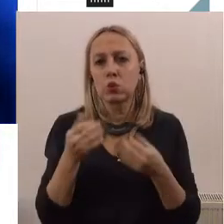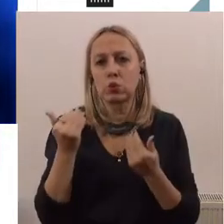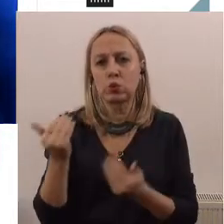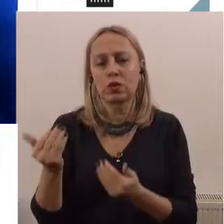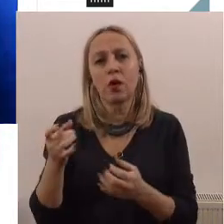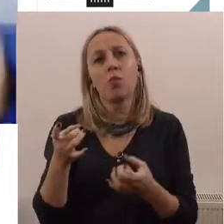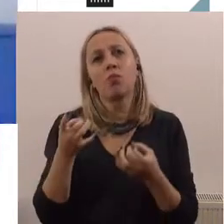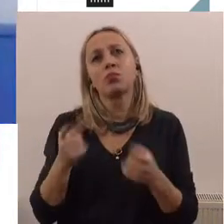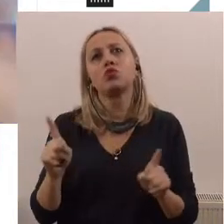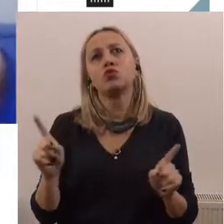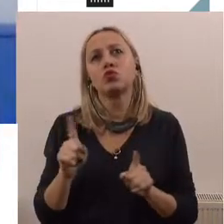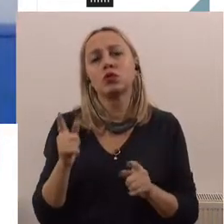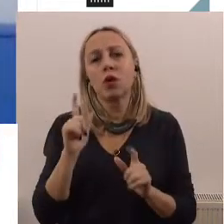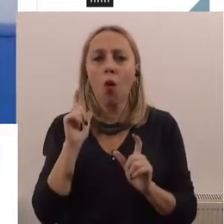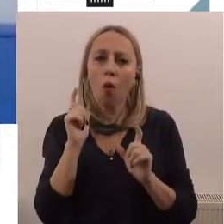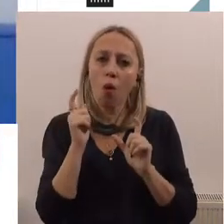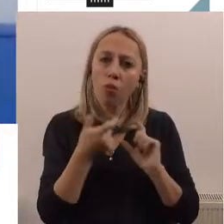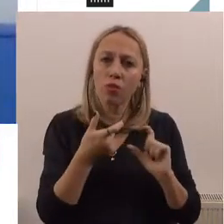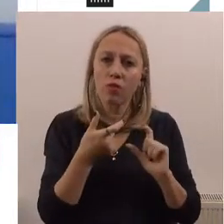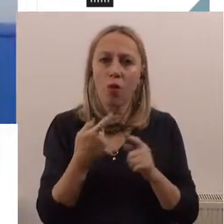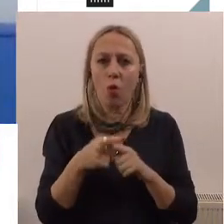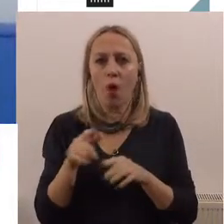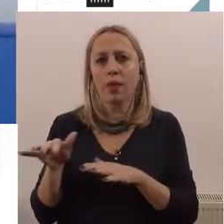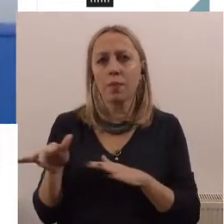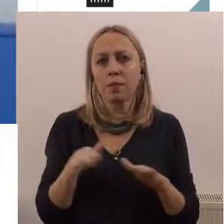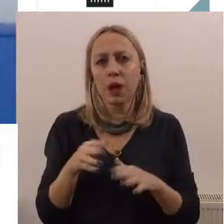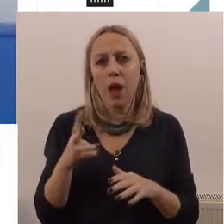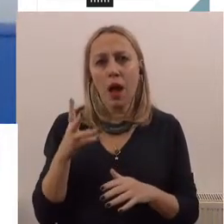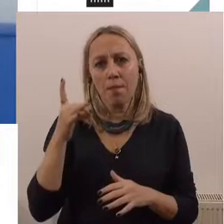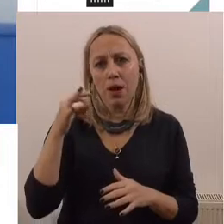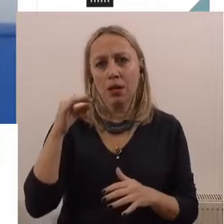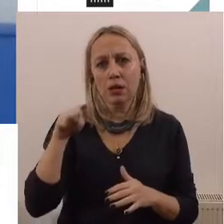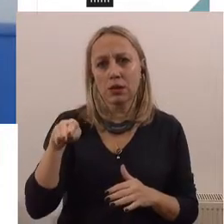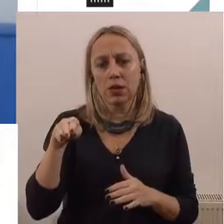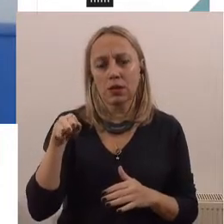be away from that scan.